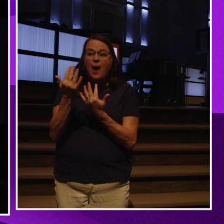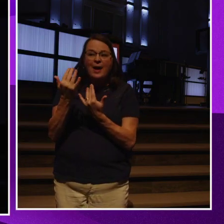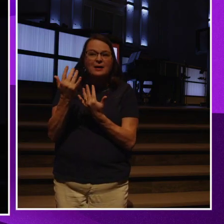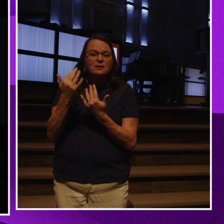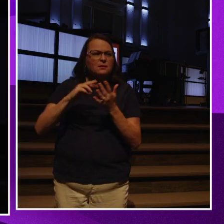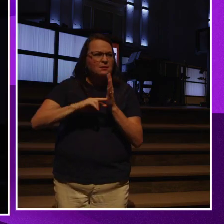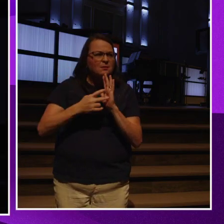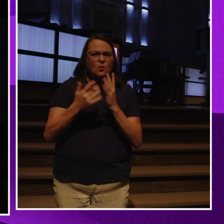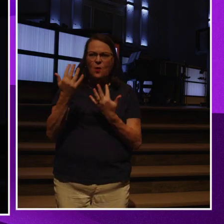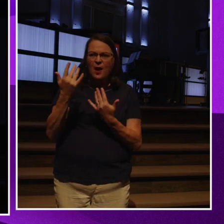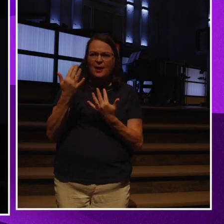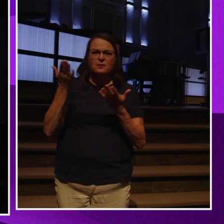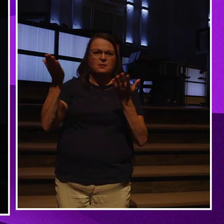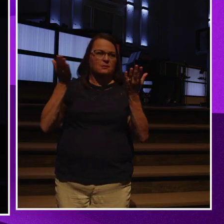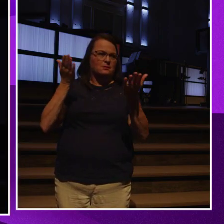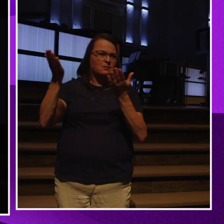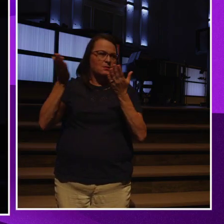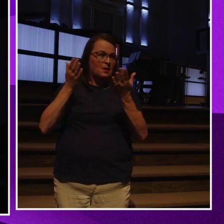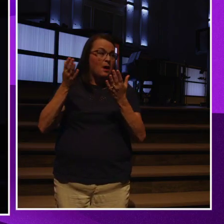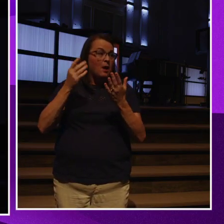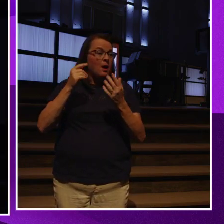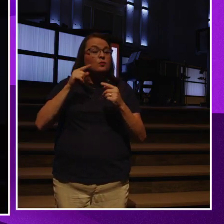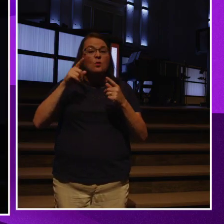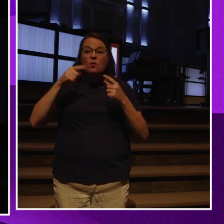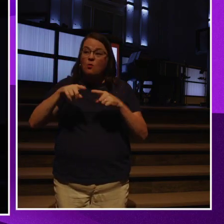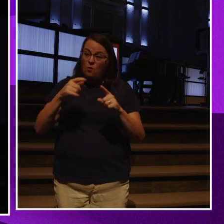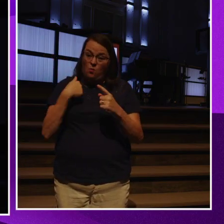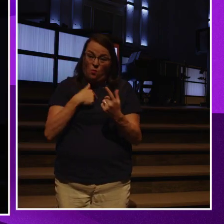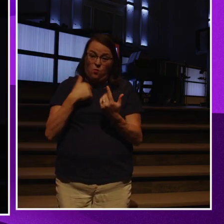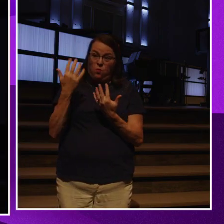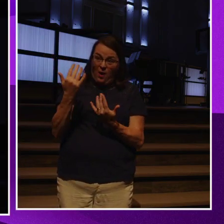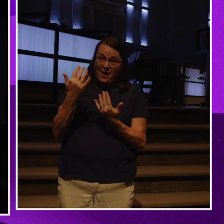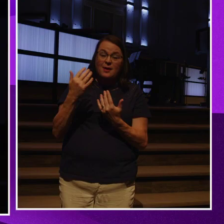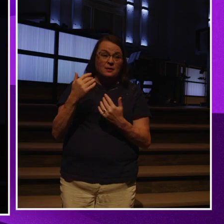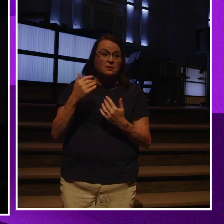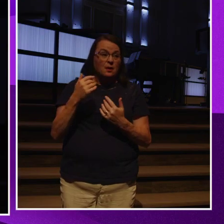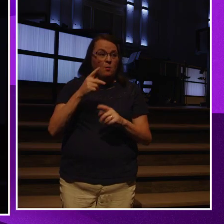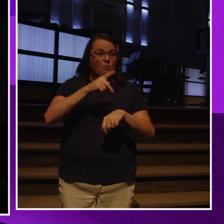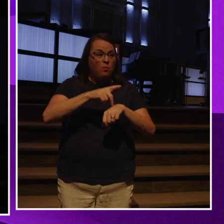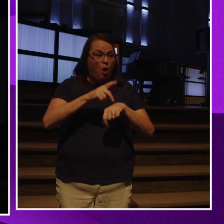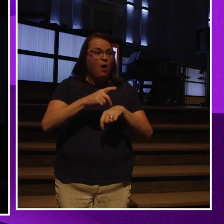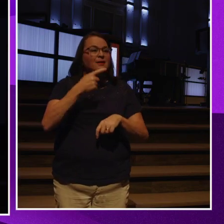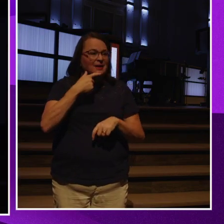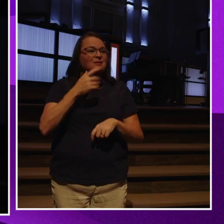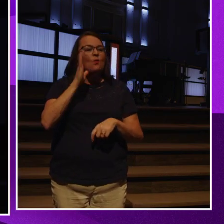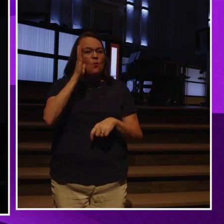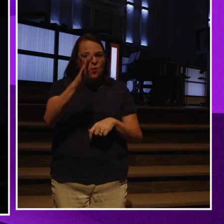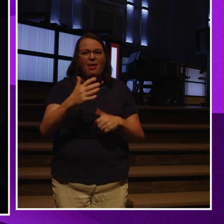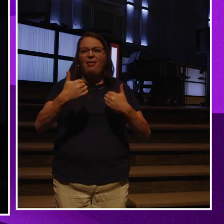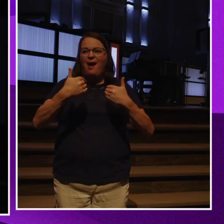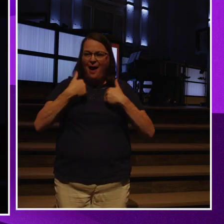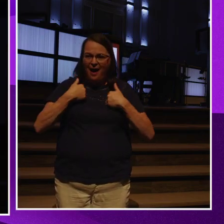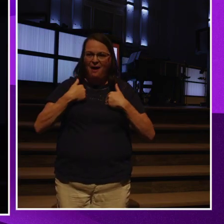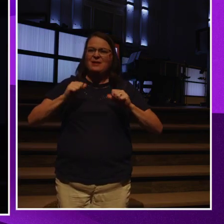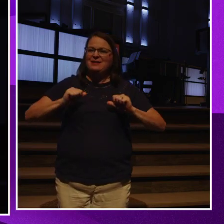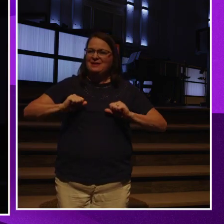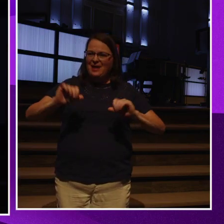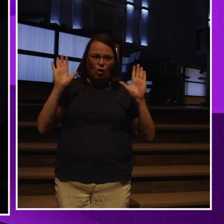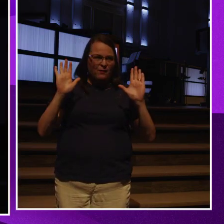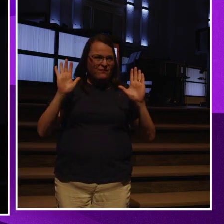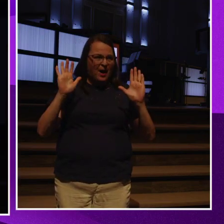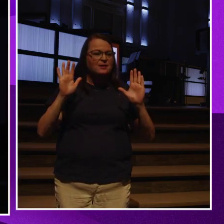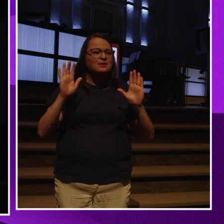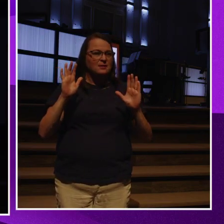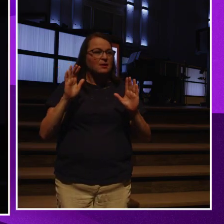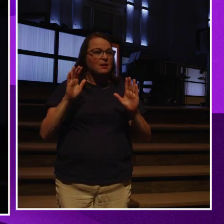And one day we will look back, but until then, know, as Paul says here, there's going to be sacrifice. He says he's being poured